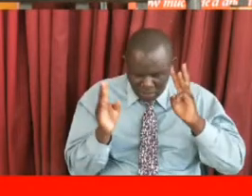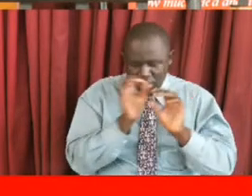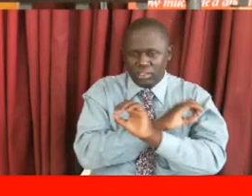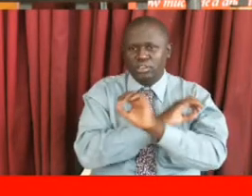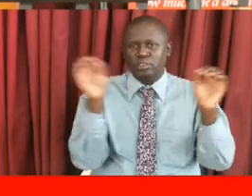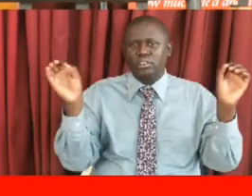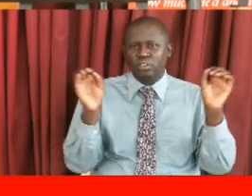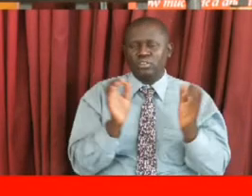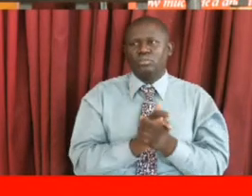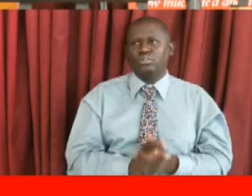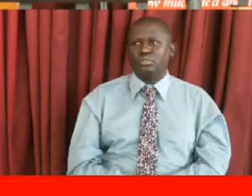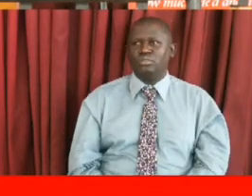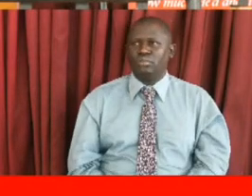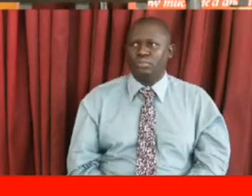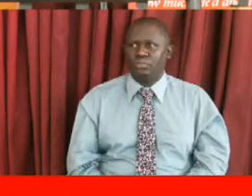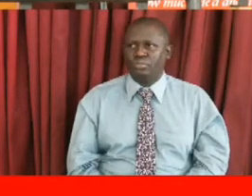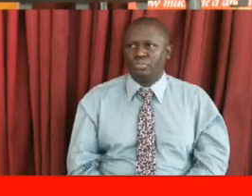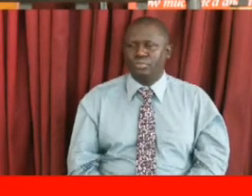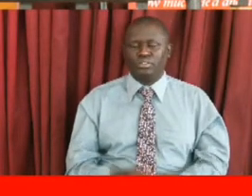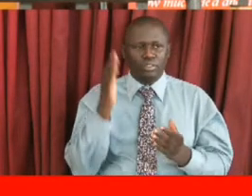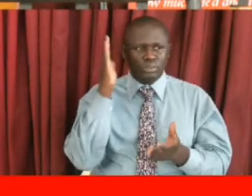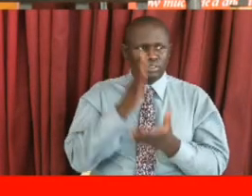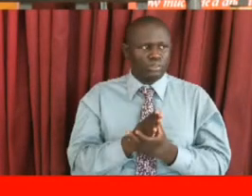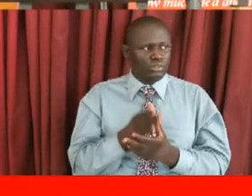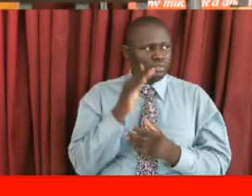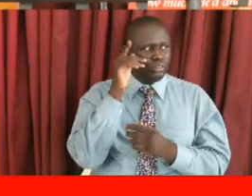moved honestly I'm not